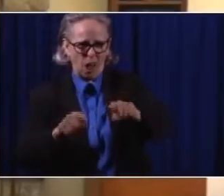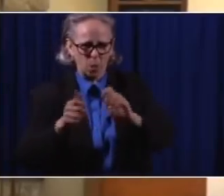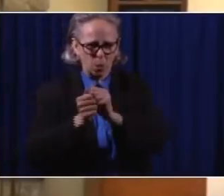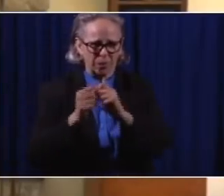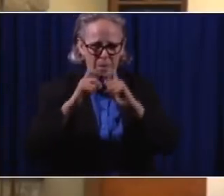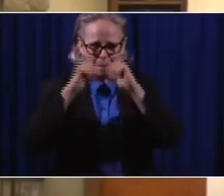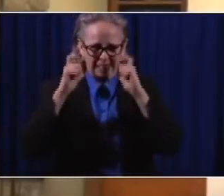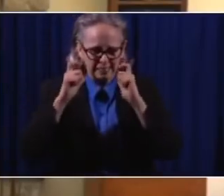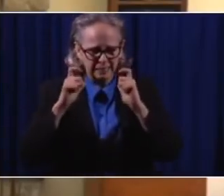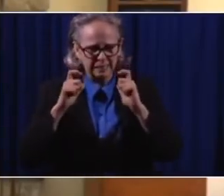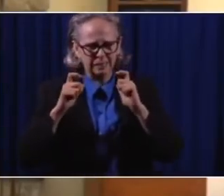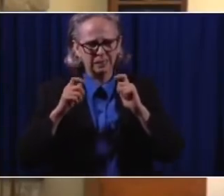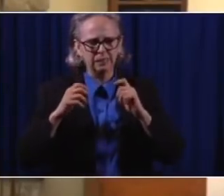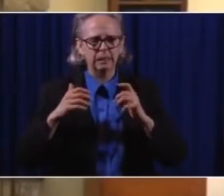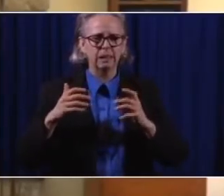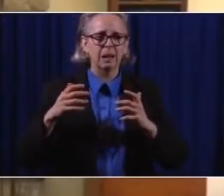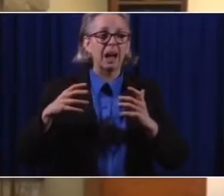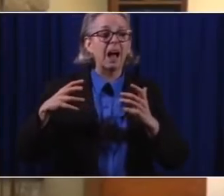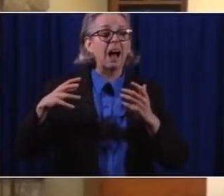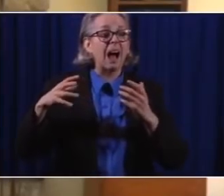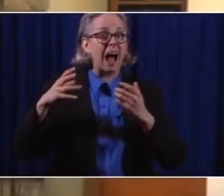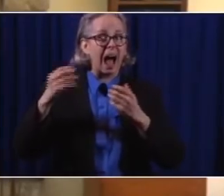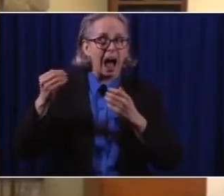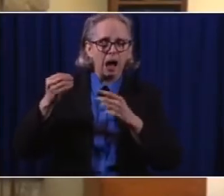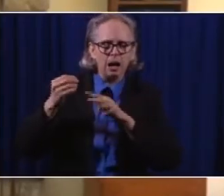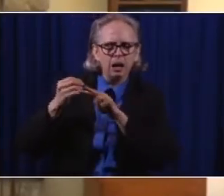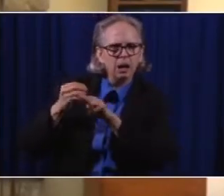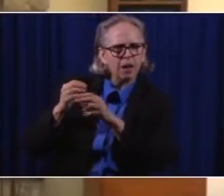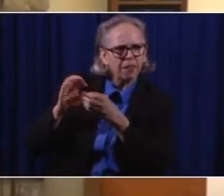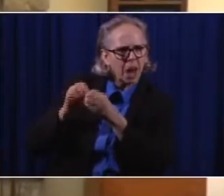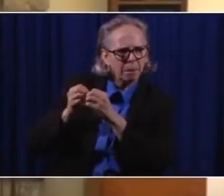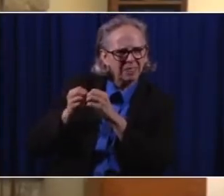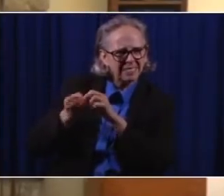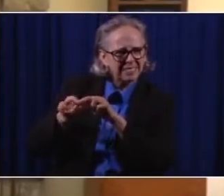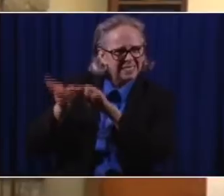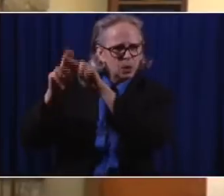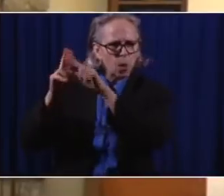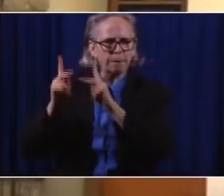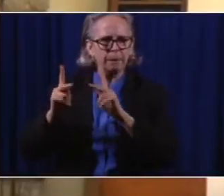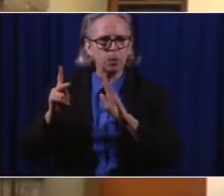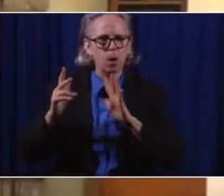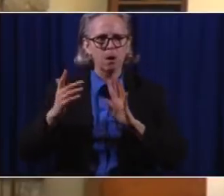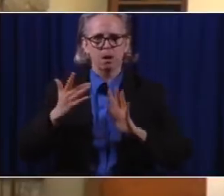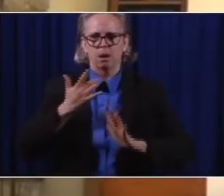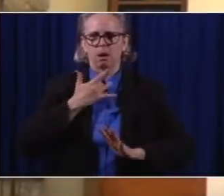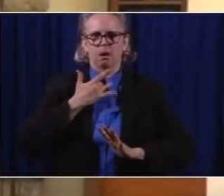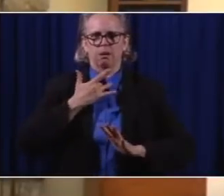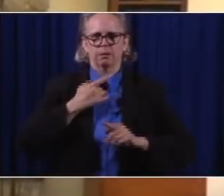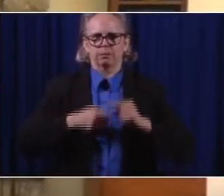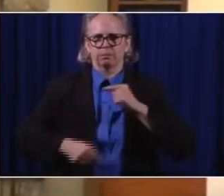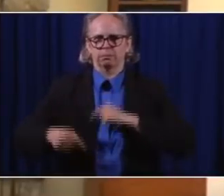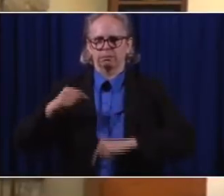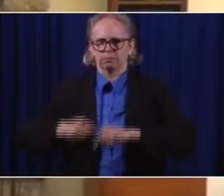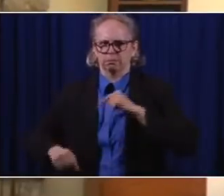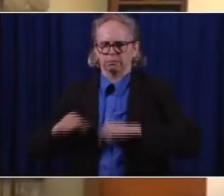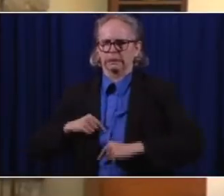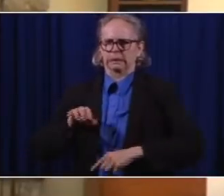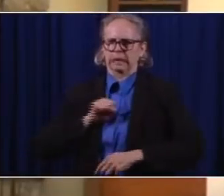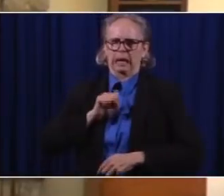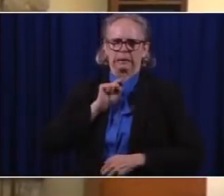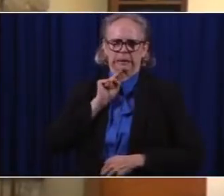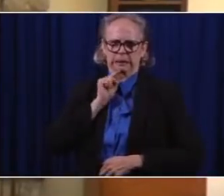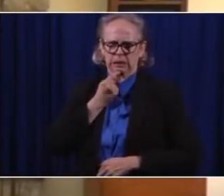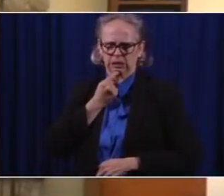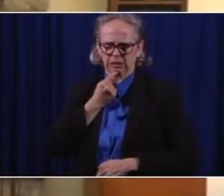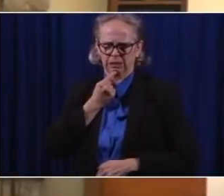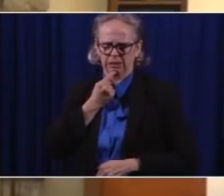cases that people are seeing. I mean, this is a different ball game today. This is a different world than we had in the spring. This is a different world than